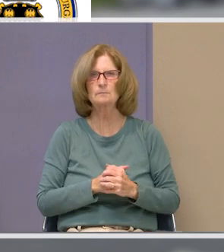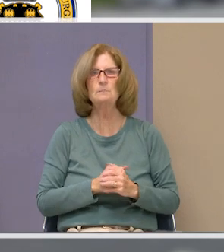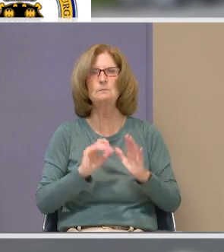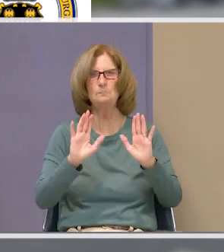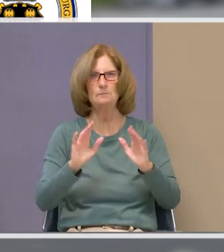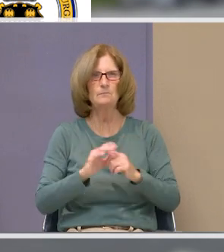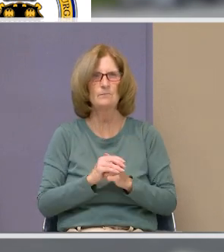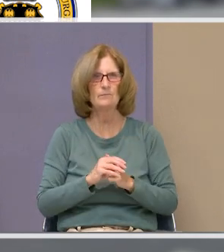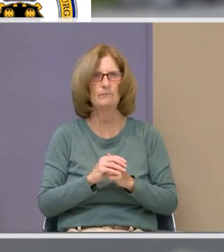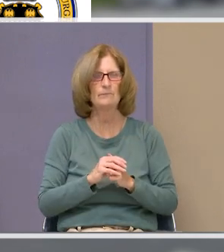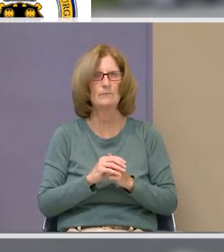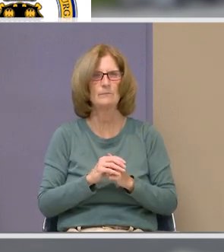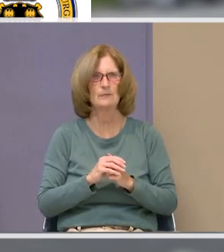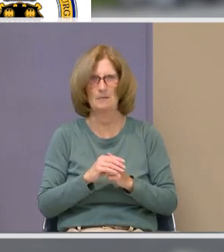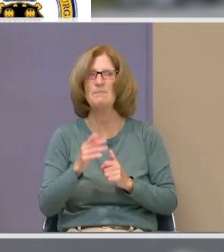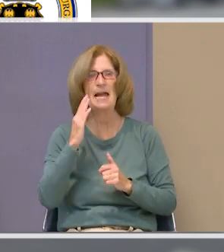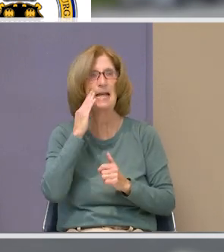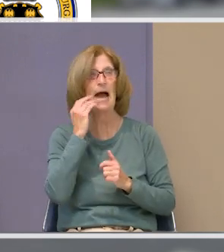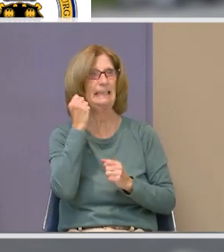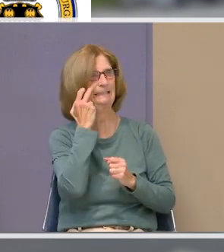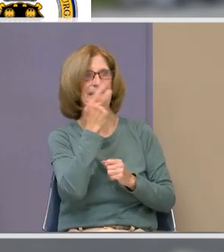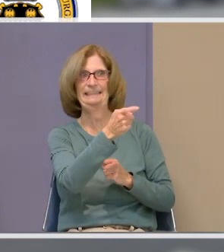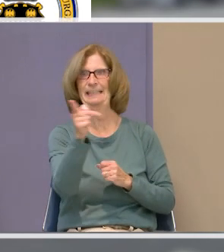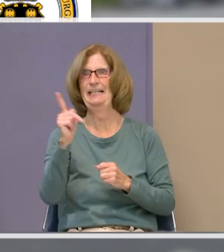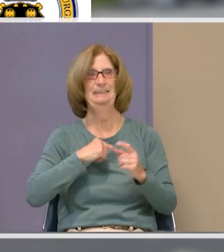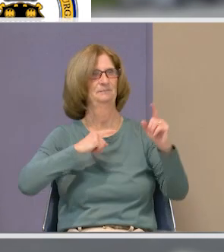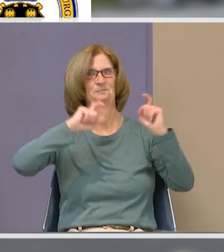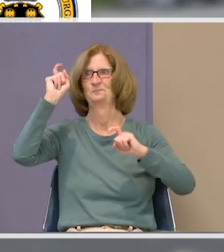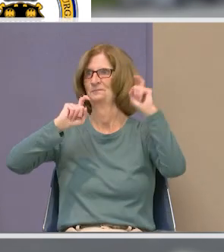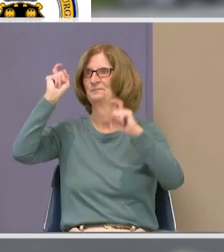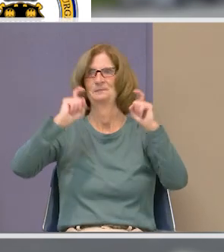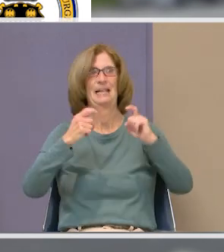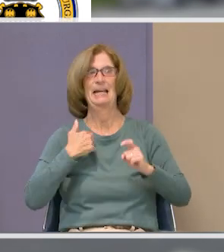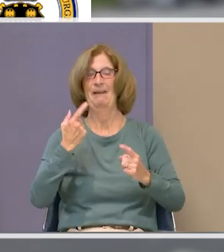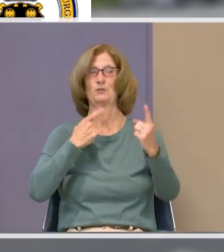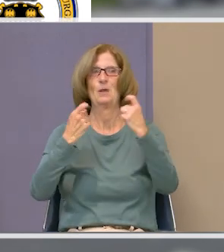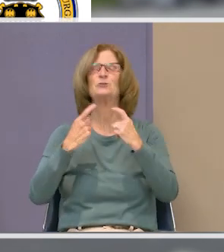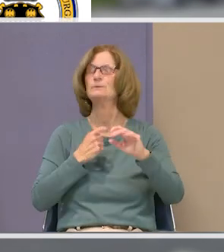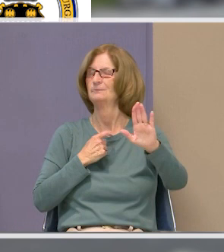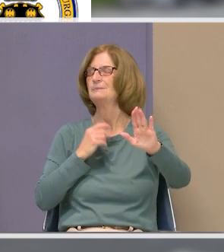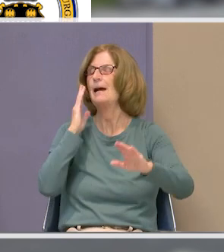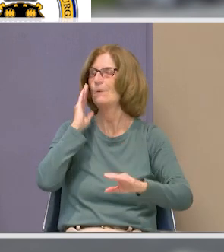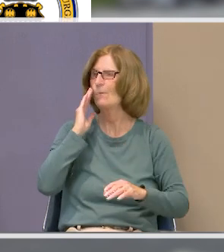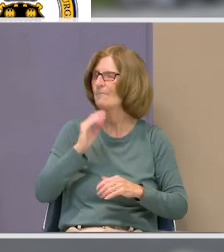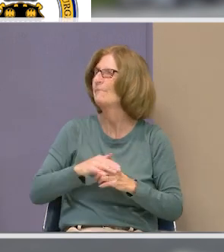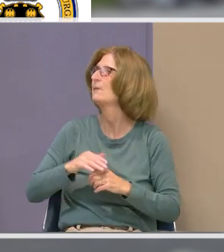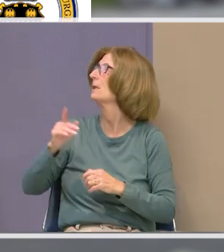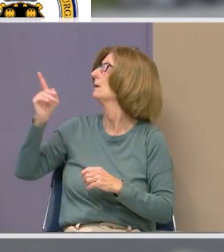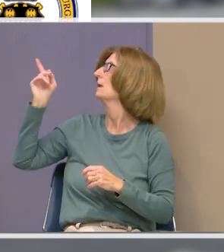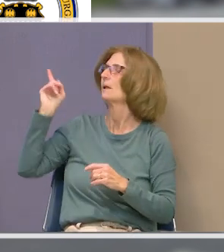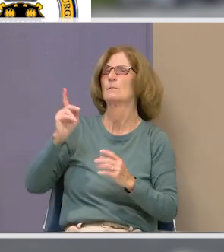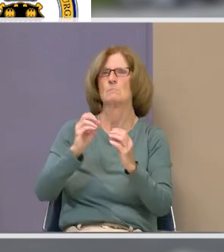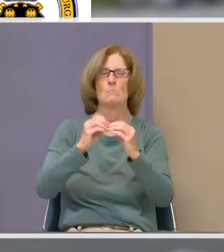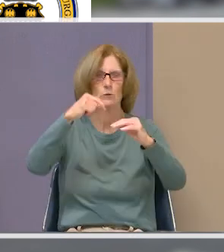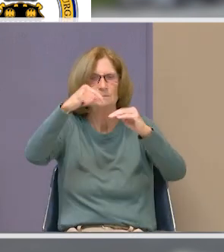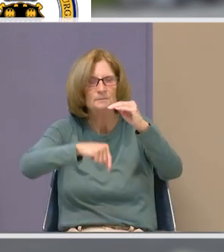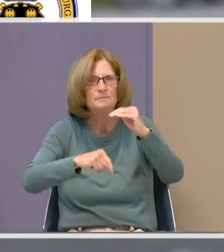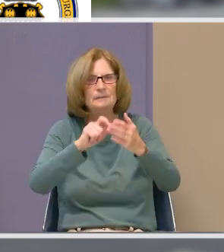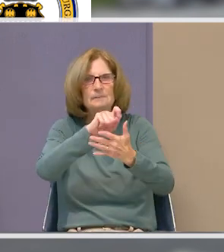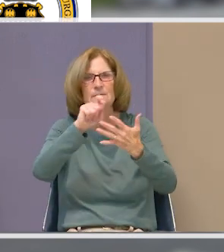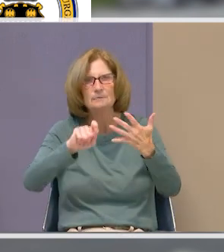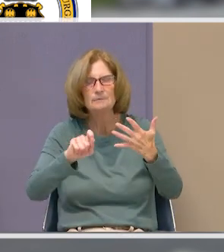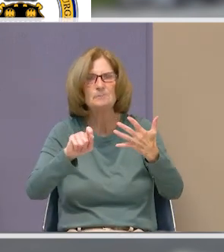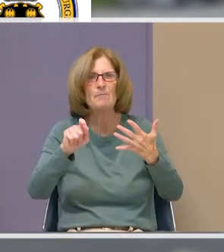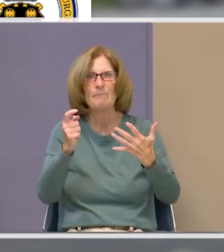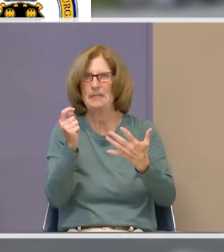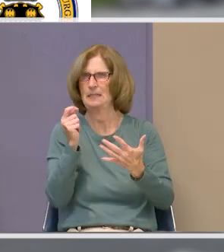okay, and we will have questions at the end. So now I'll get into a little bit of the technical detail. This is kind of difficult to